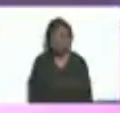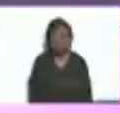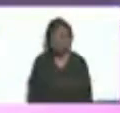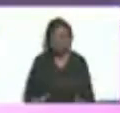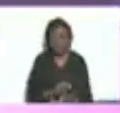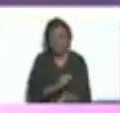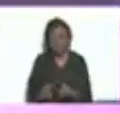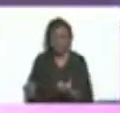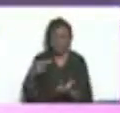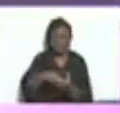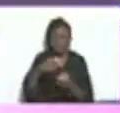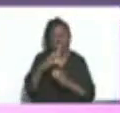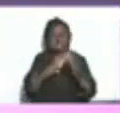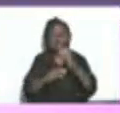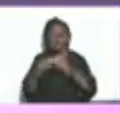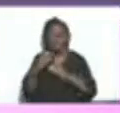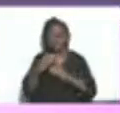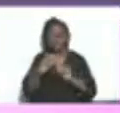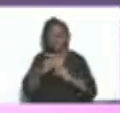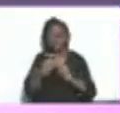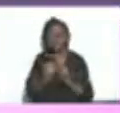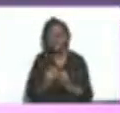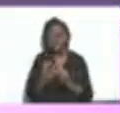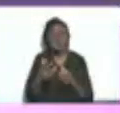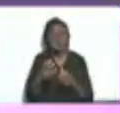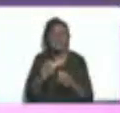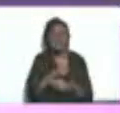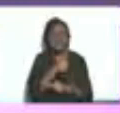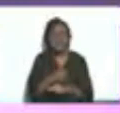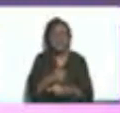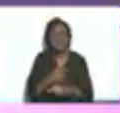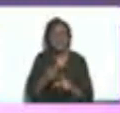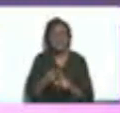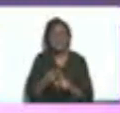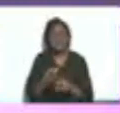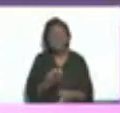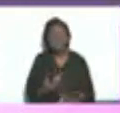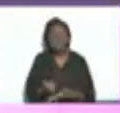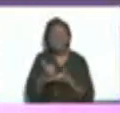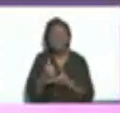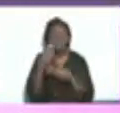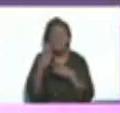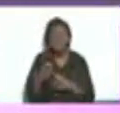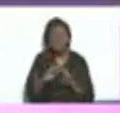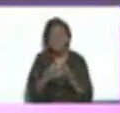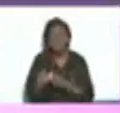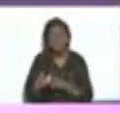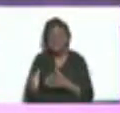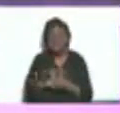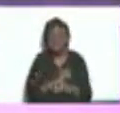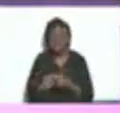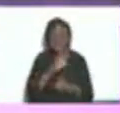Disaster Reconstruction Authority was established to restore Bahamian communities devastated by natural disasters. It's an agency